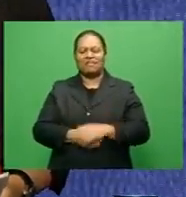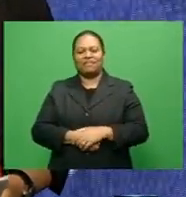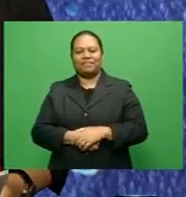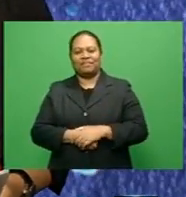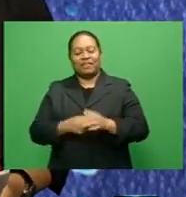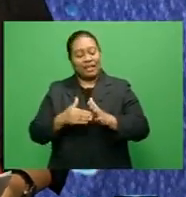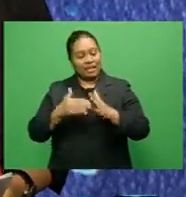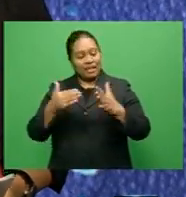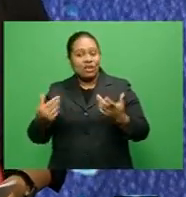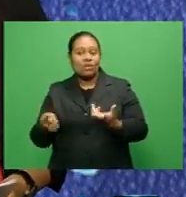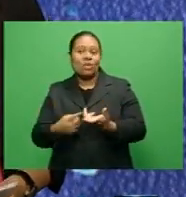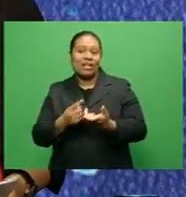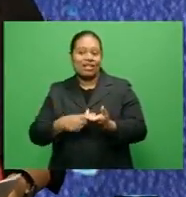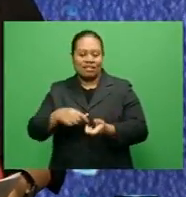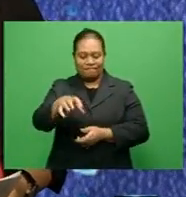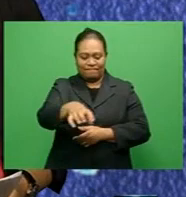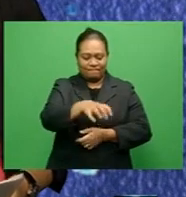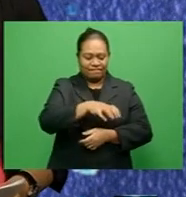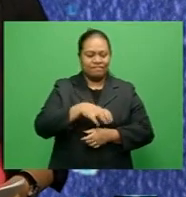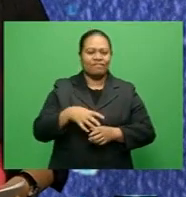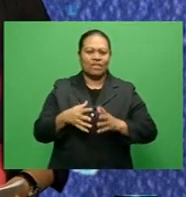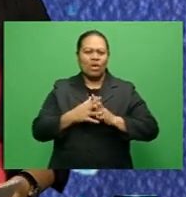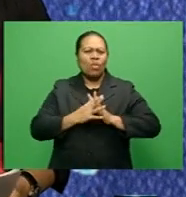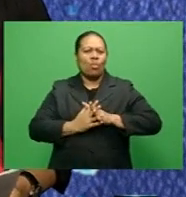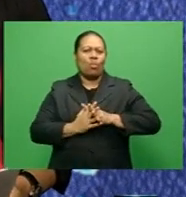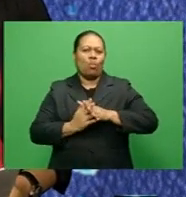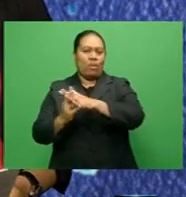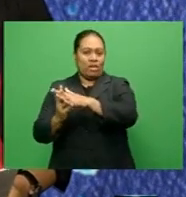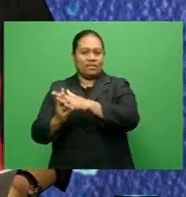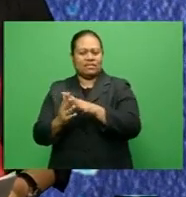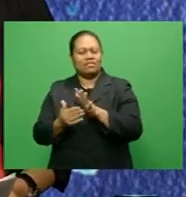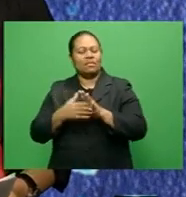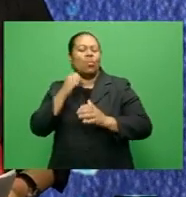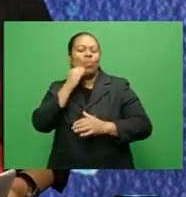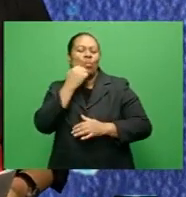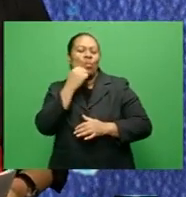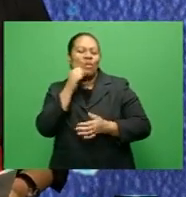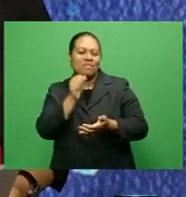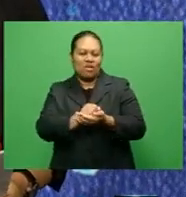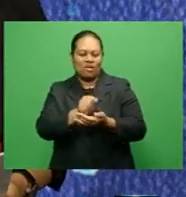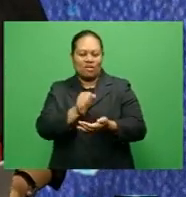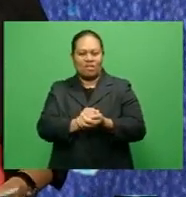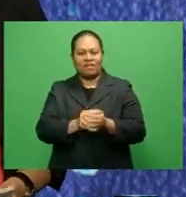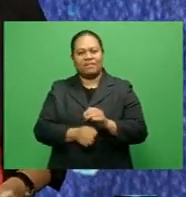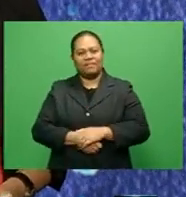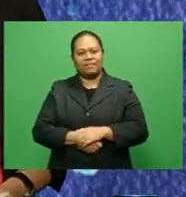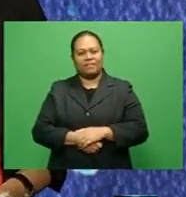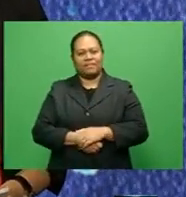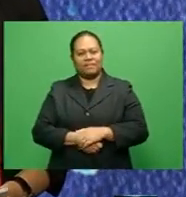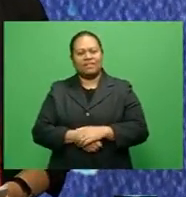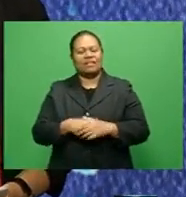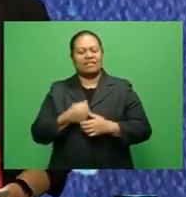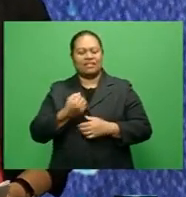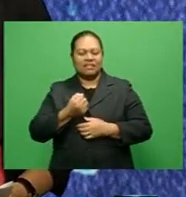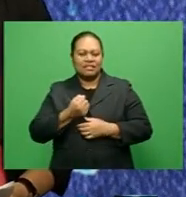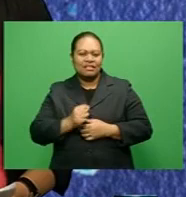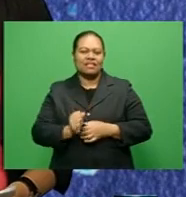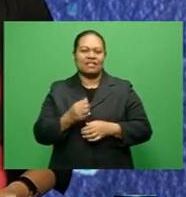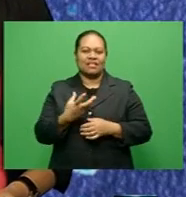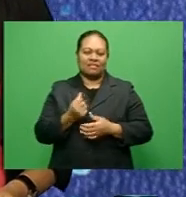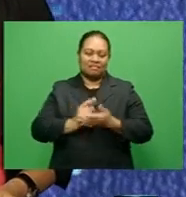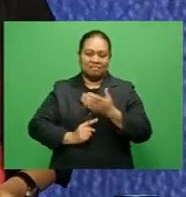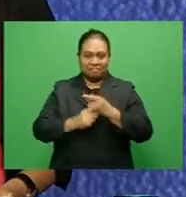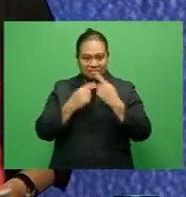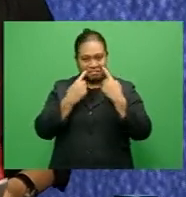on to other centers. In the west, it was very warm till late noon. It's still cooling off after the day's